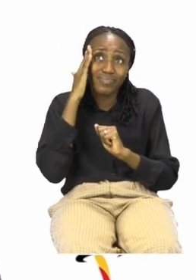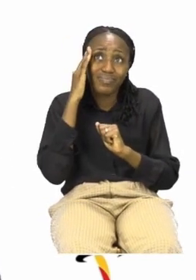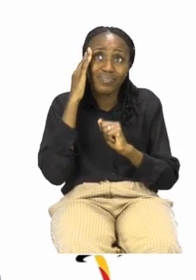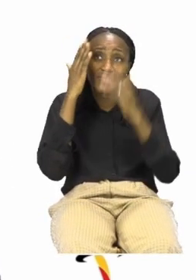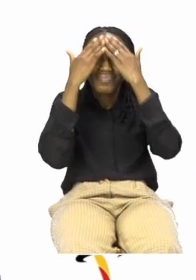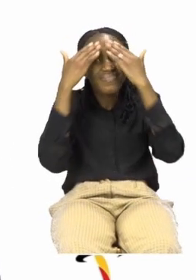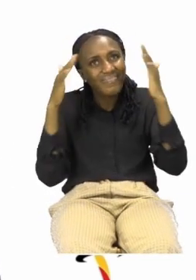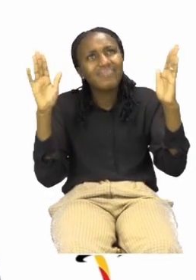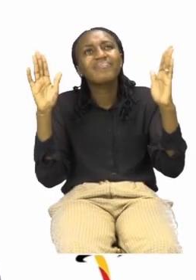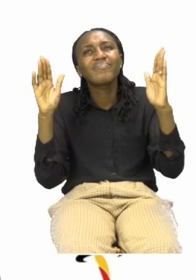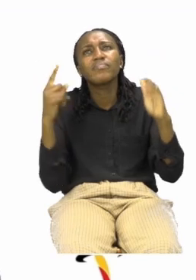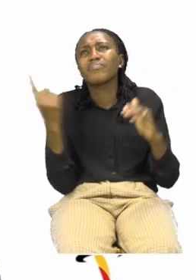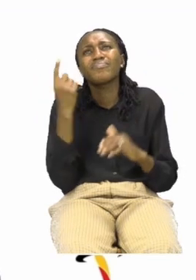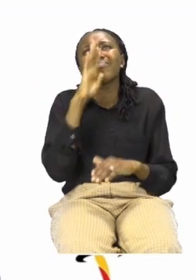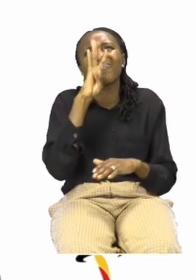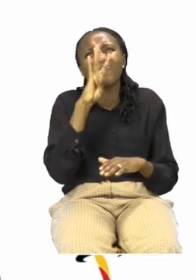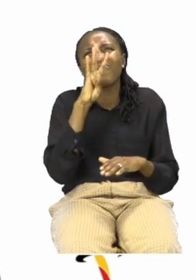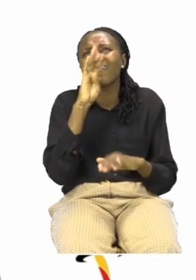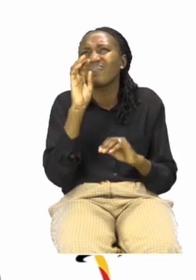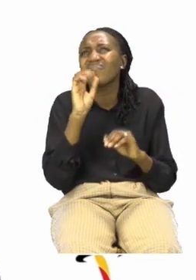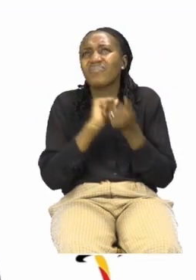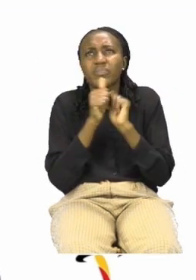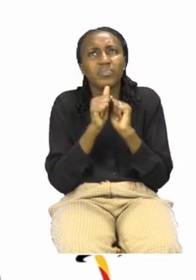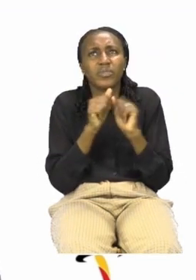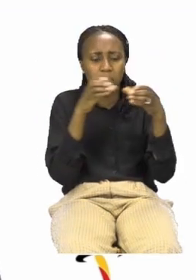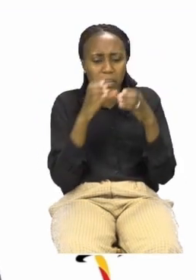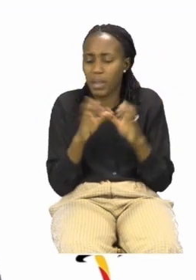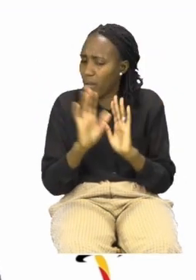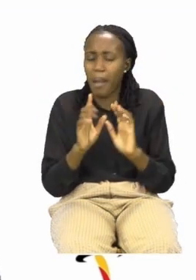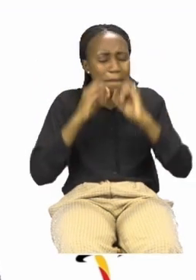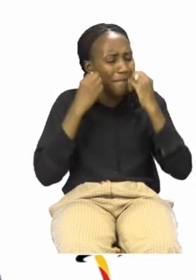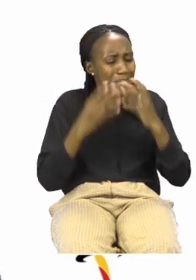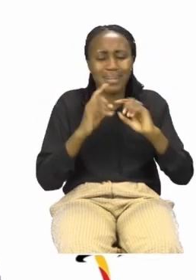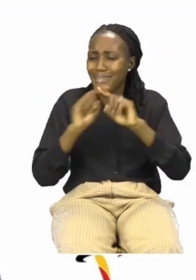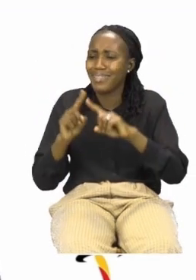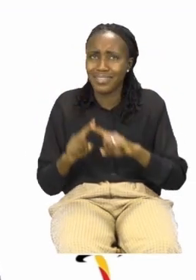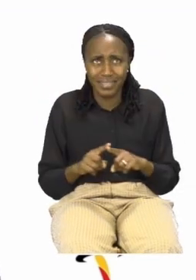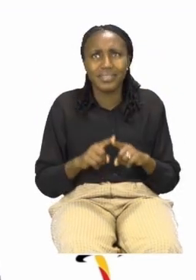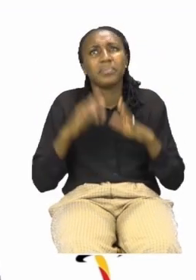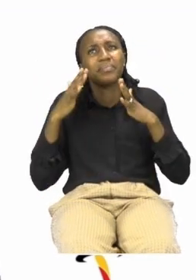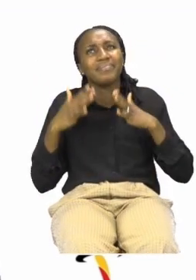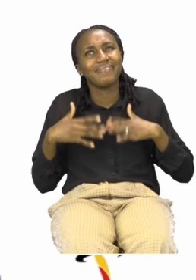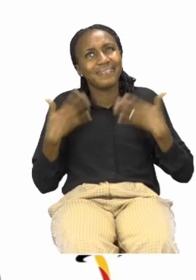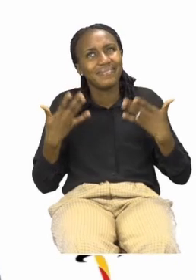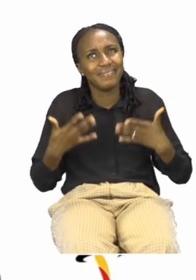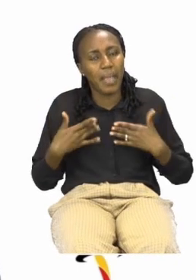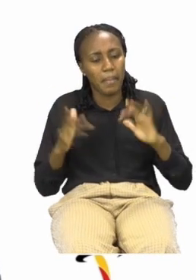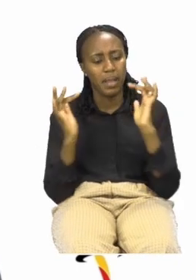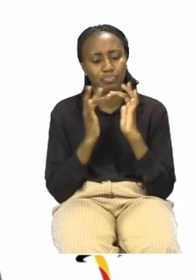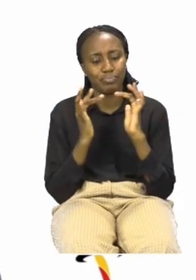not only 4 sports codes in this country. We've got quite a lot of sports codes that people can choose from. So we are very much happy about the approach that we've taken this